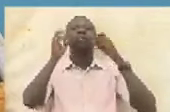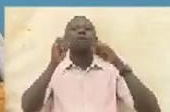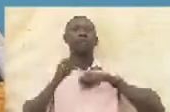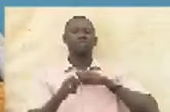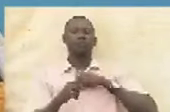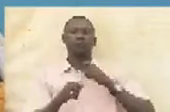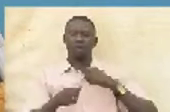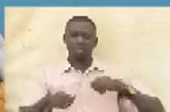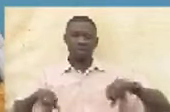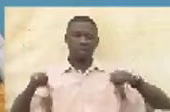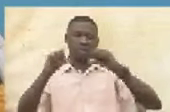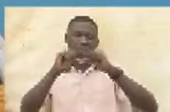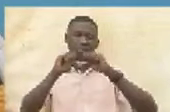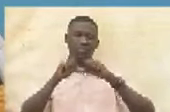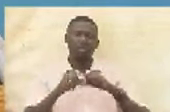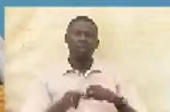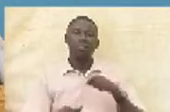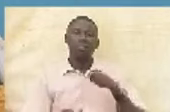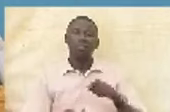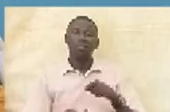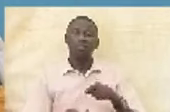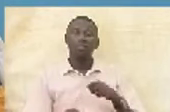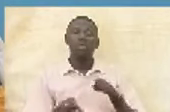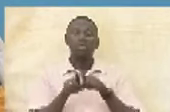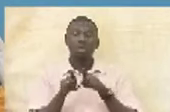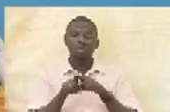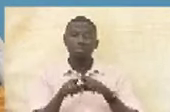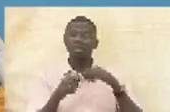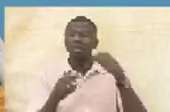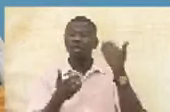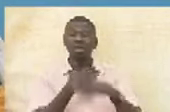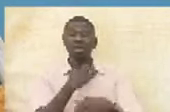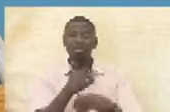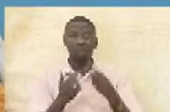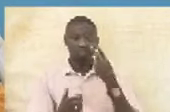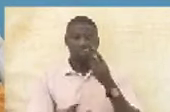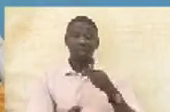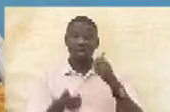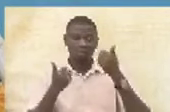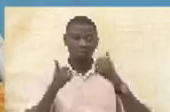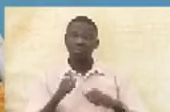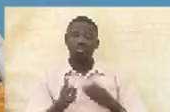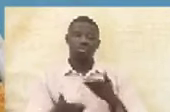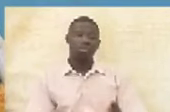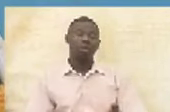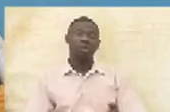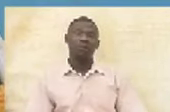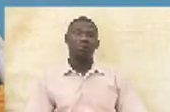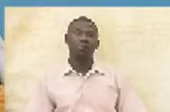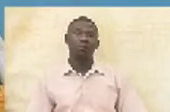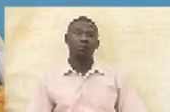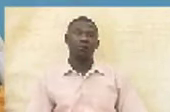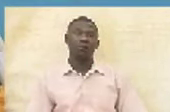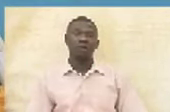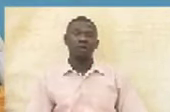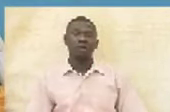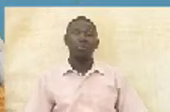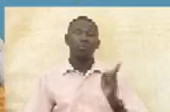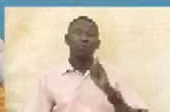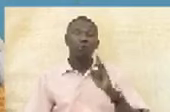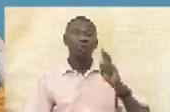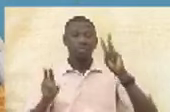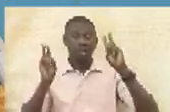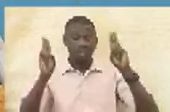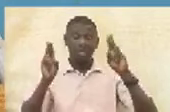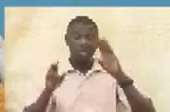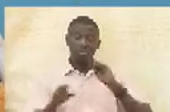my surroundings, I have never seen anything like this in the country. What Yaya